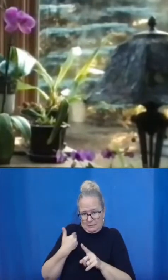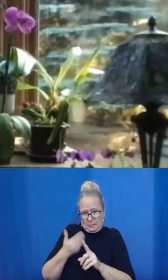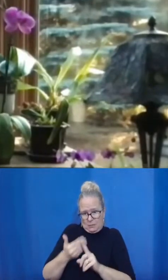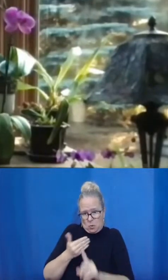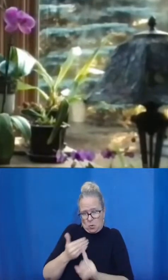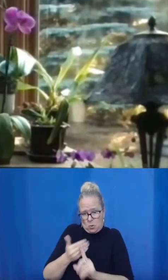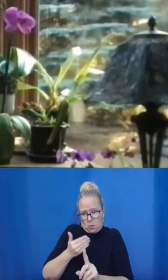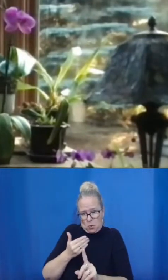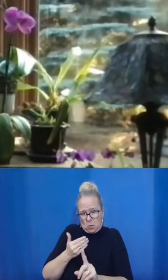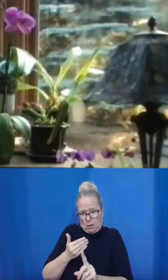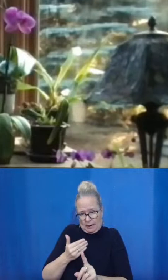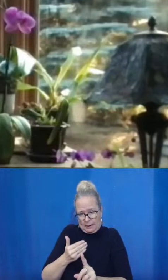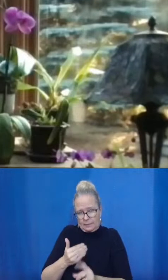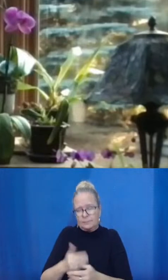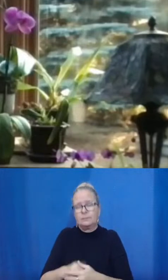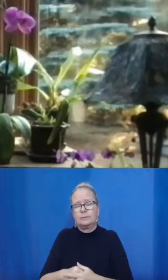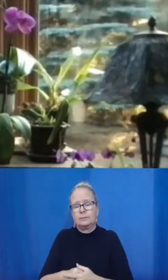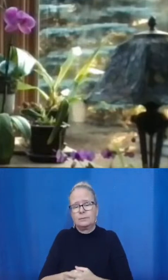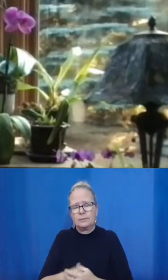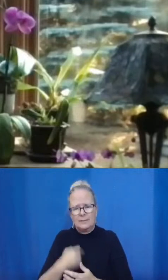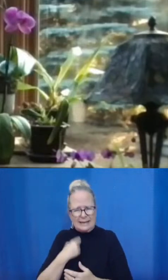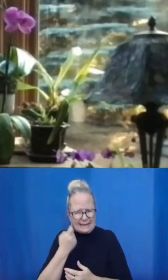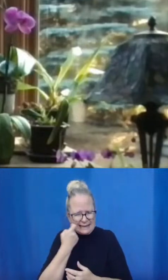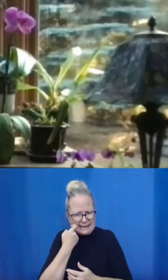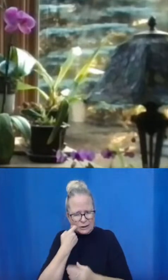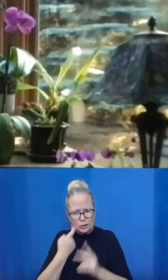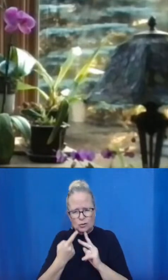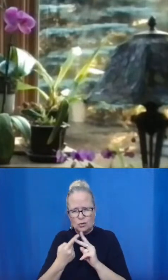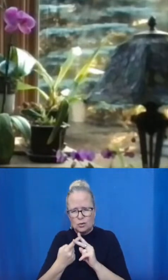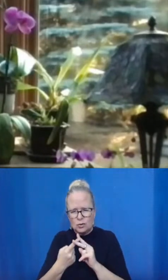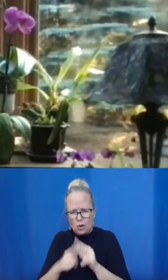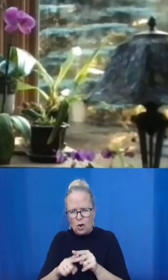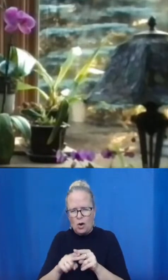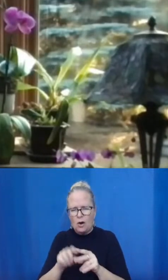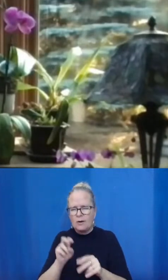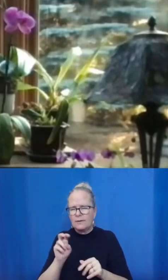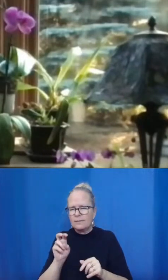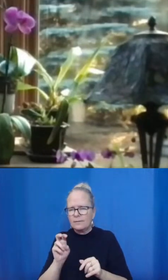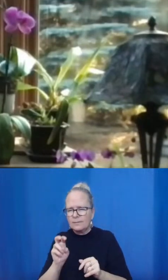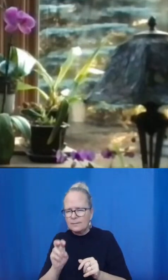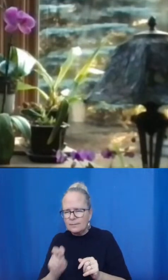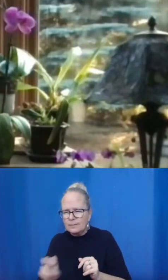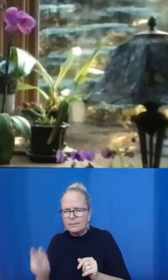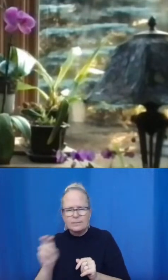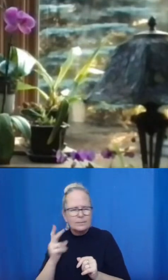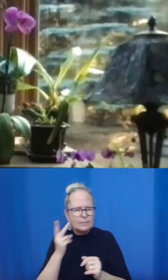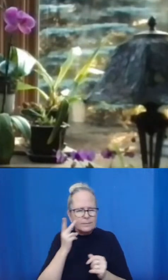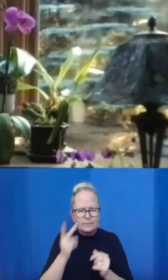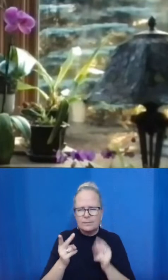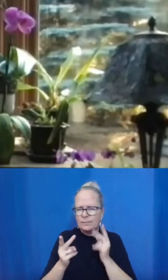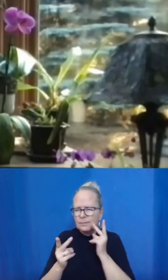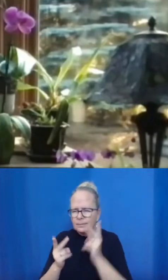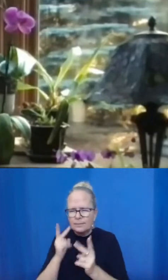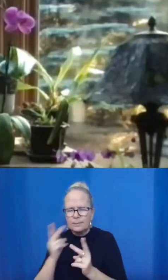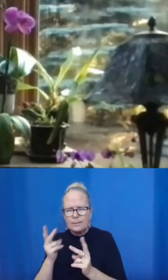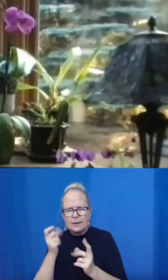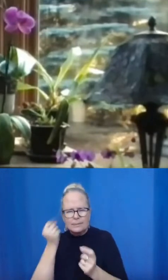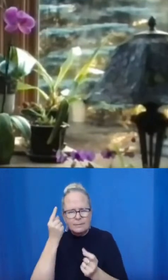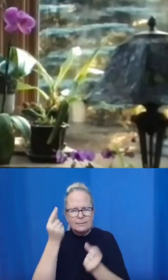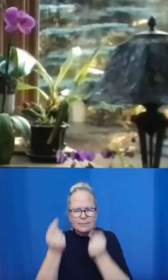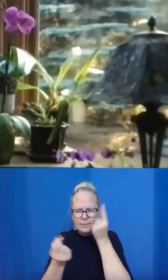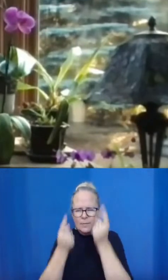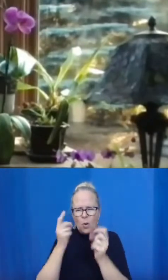of organ failure into a state where with a replaced organ and an expectation